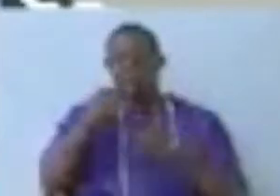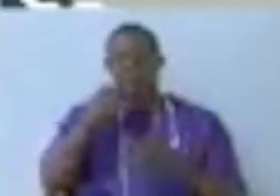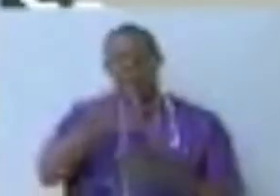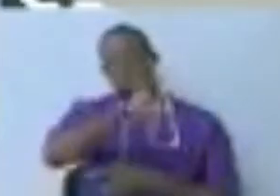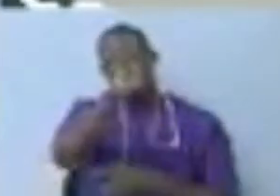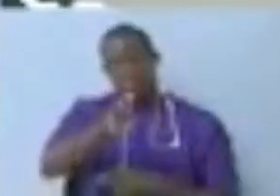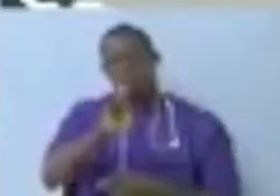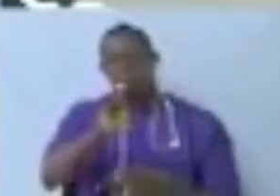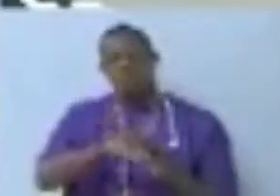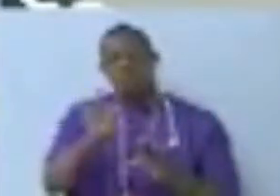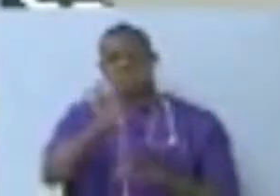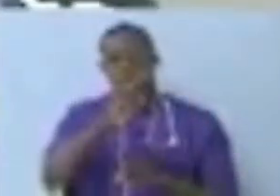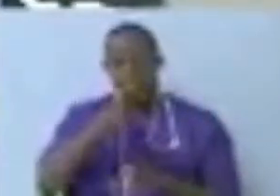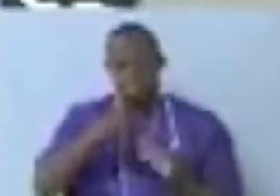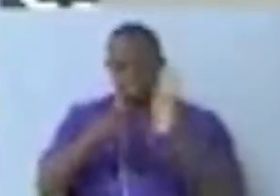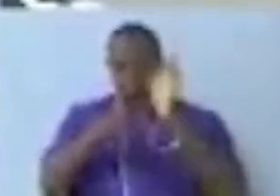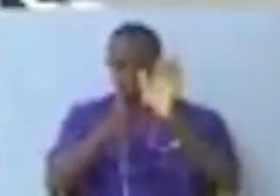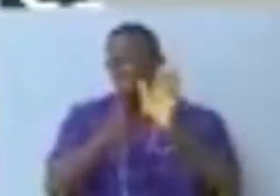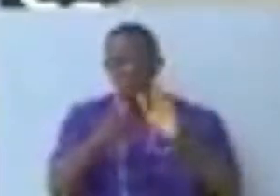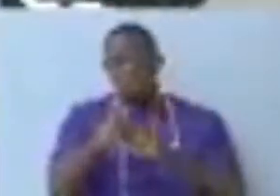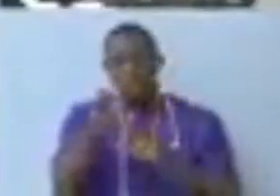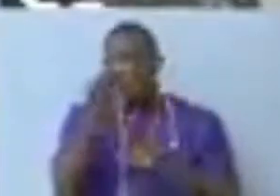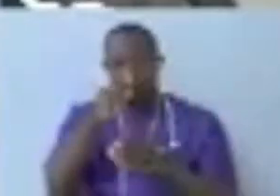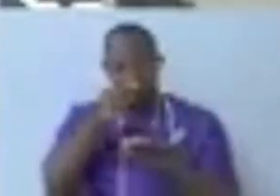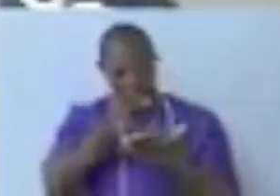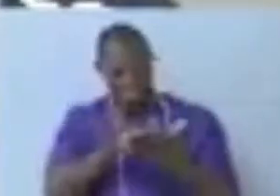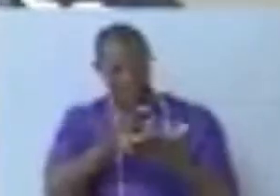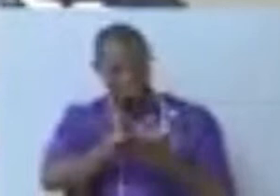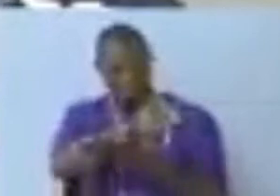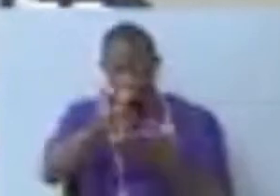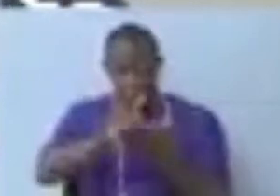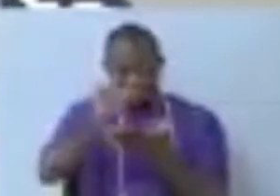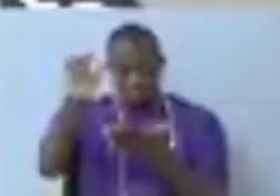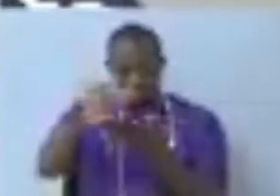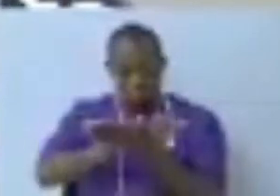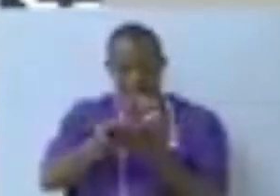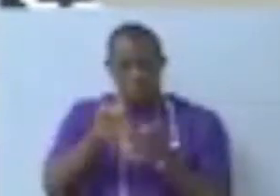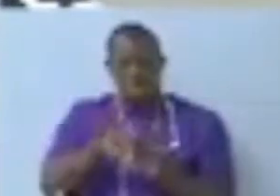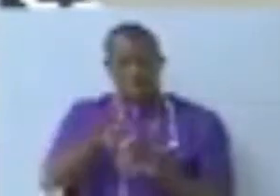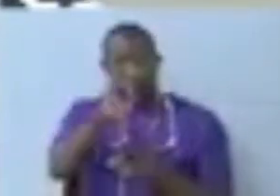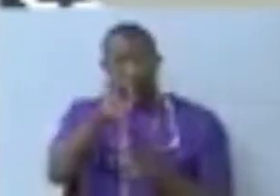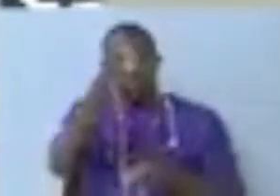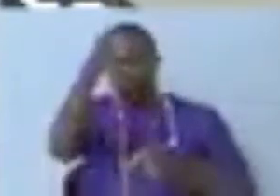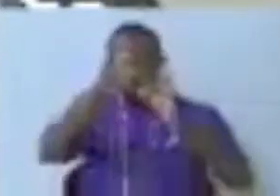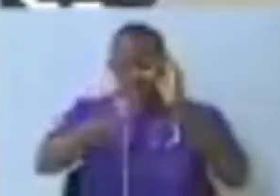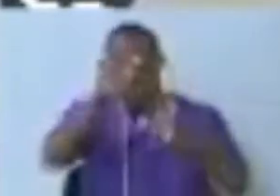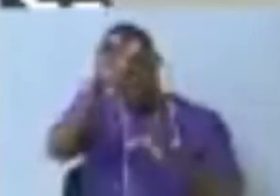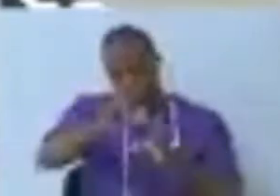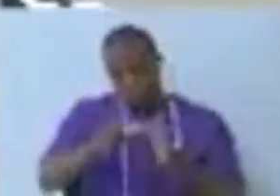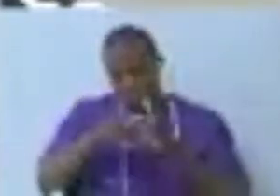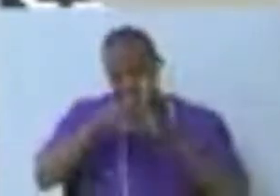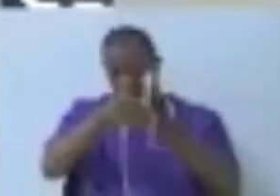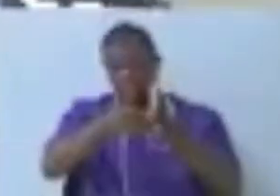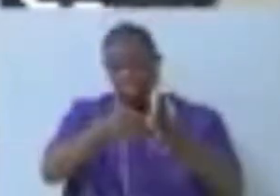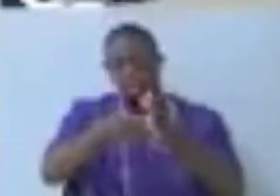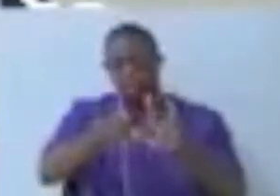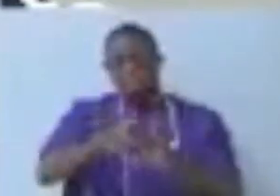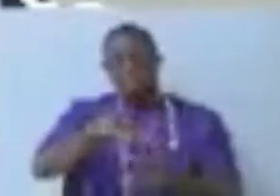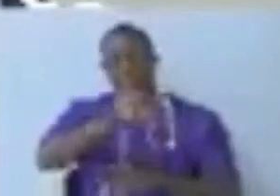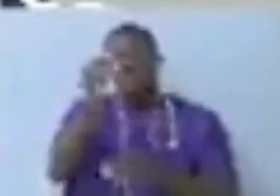point is, from these documents, you are the judge,